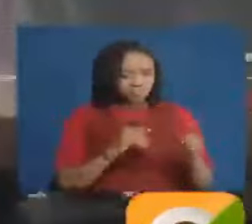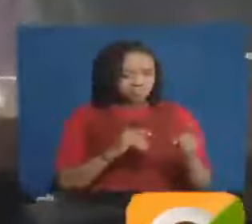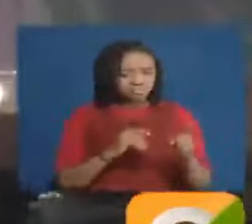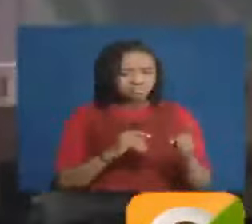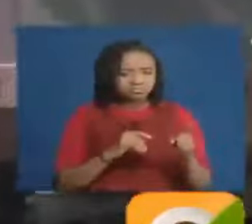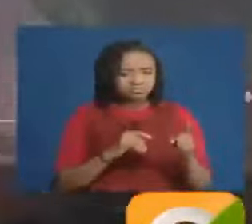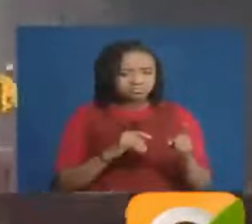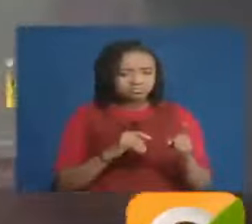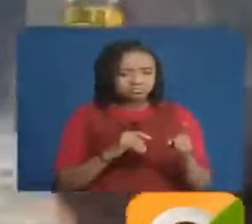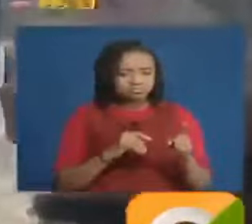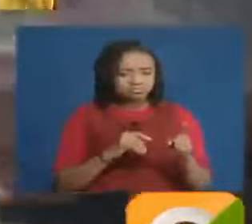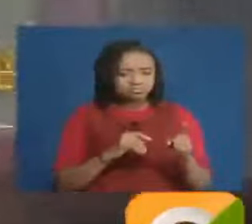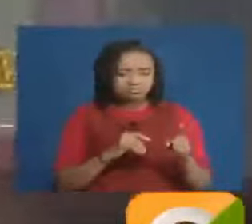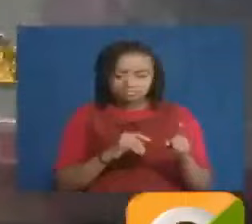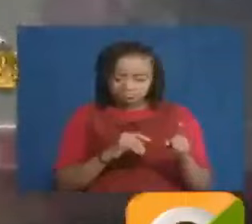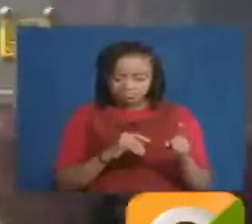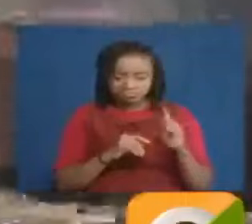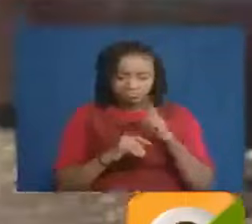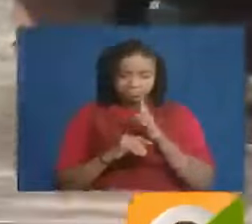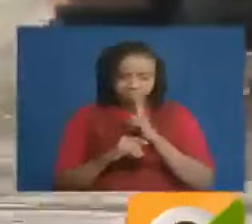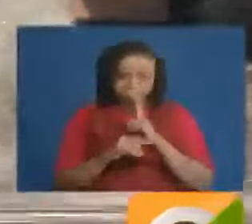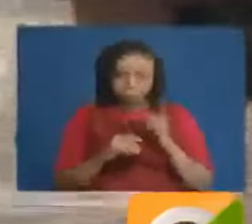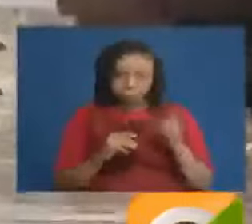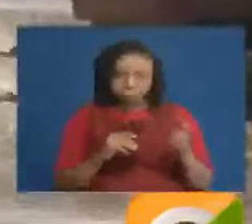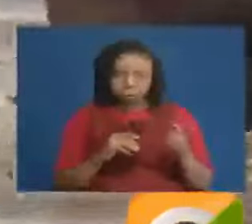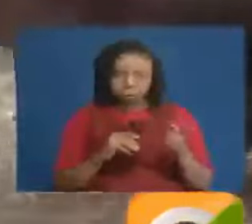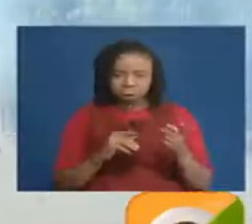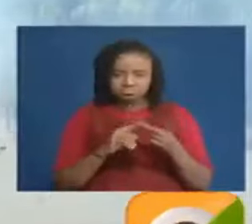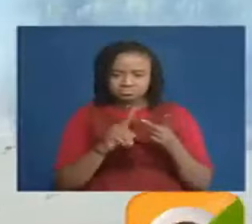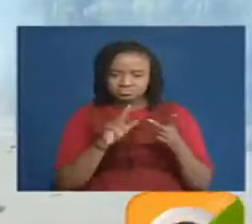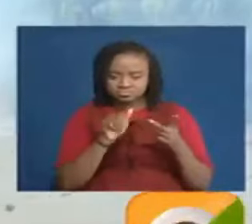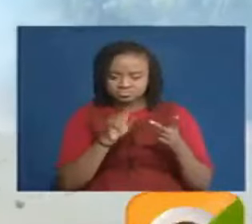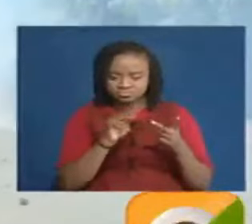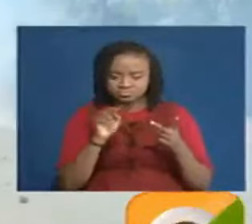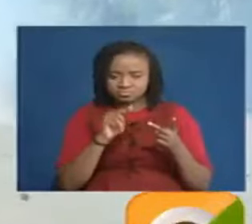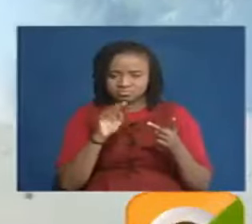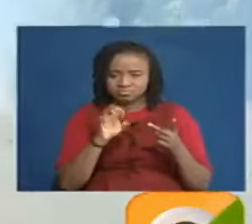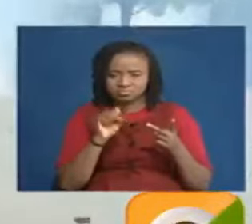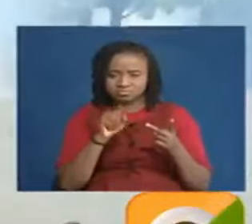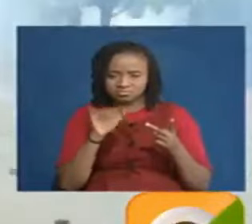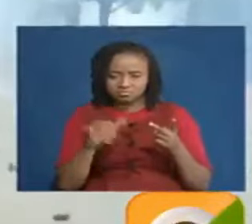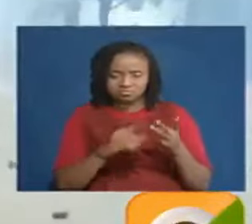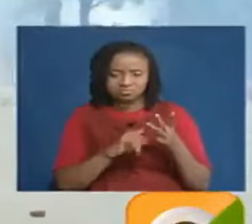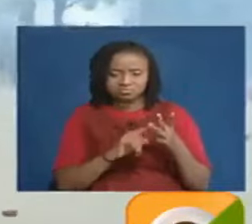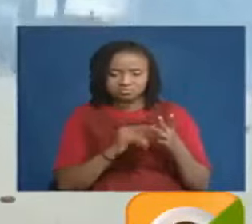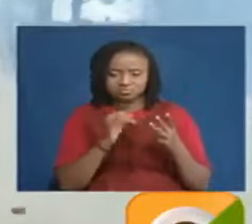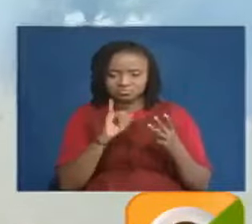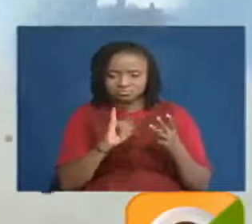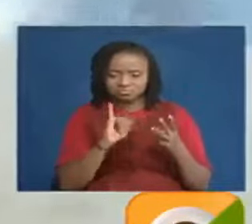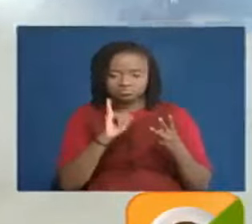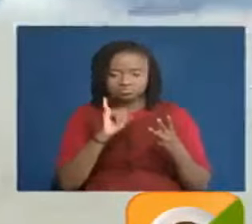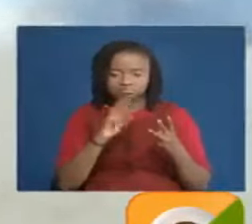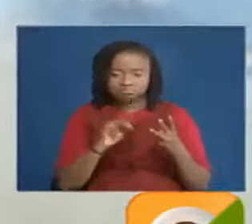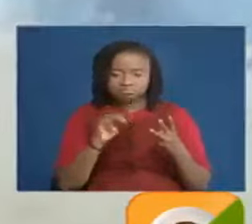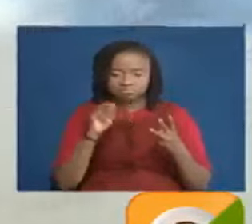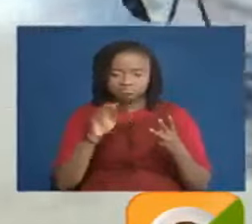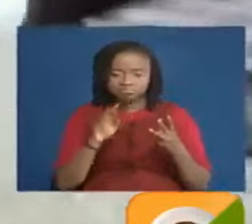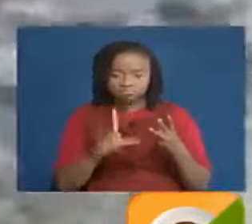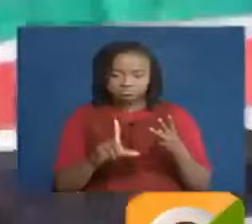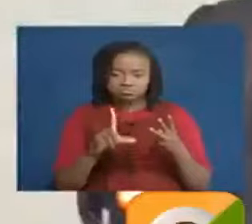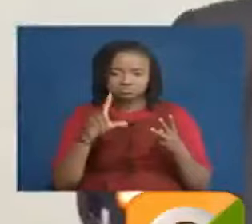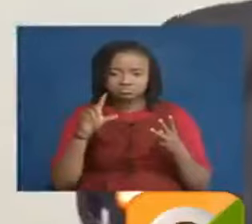including the Kenya National Human Rights Commission, Amnesty International, the Independent Medical Legal Unit, and the Law Society of